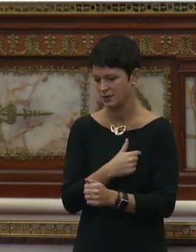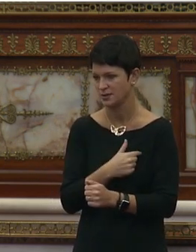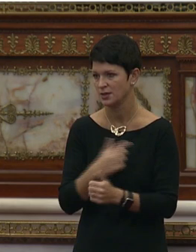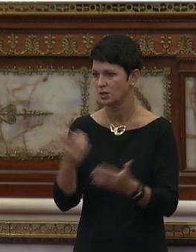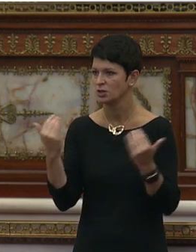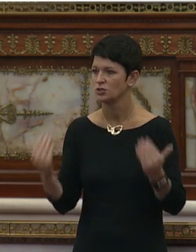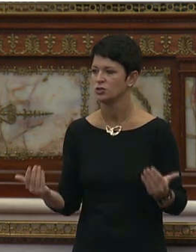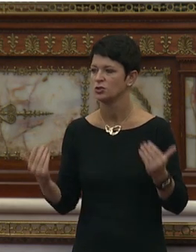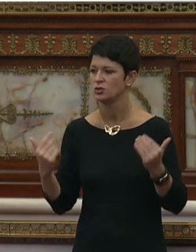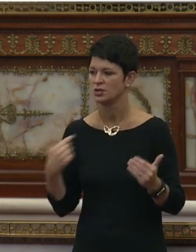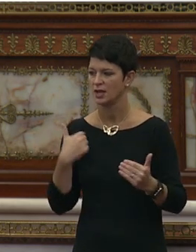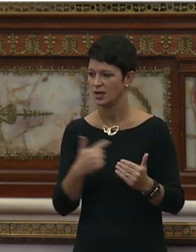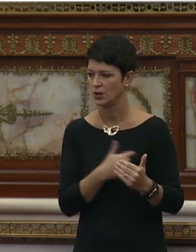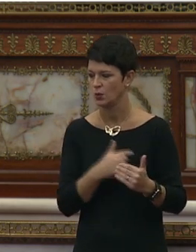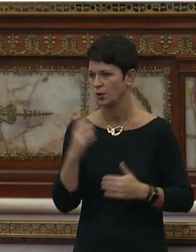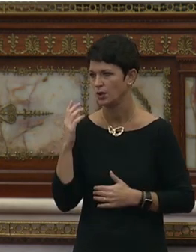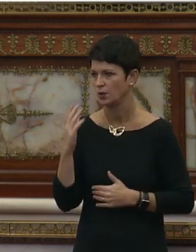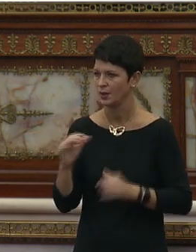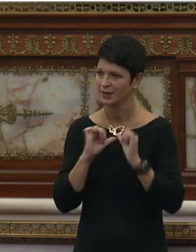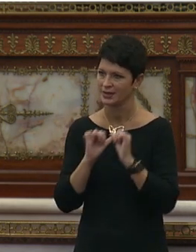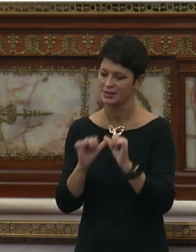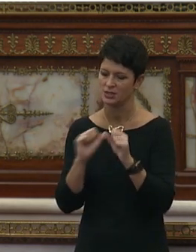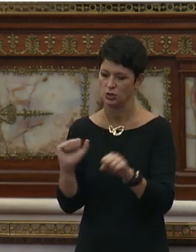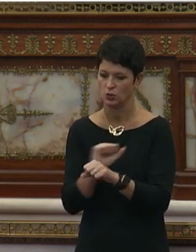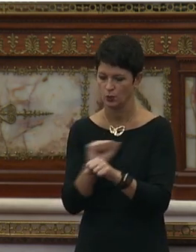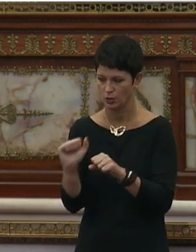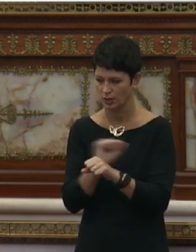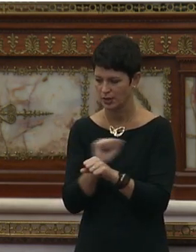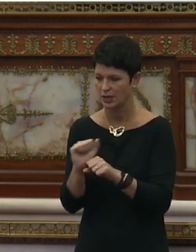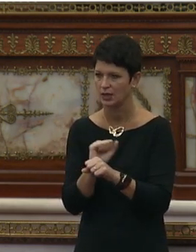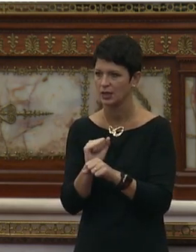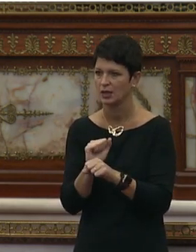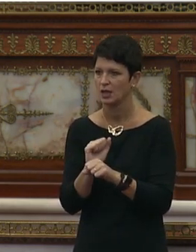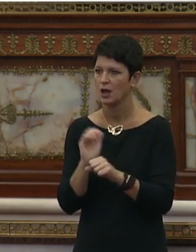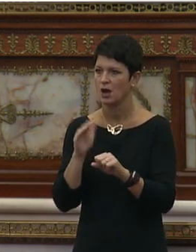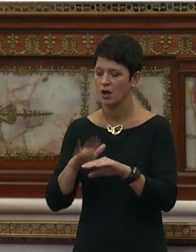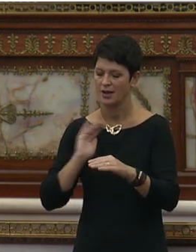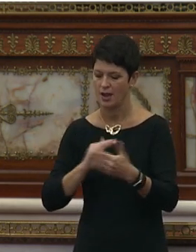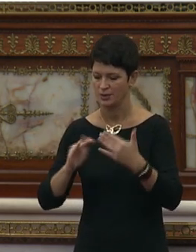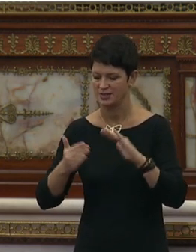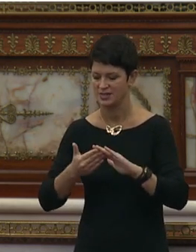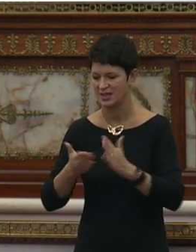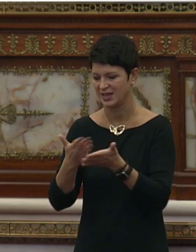Today, we are going to continue working on ridding our city of that